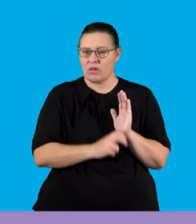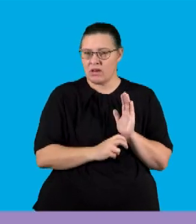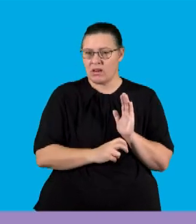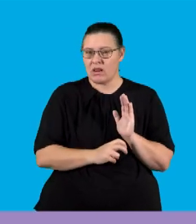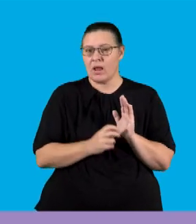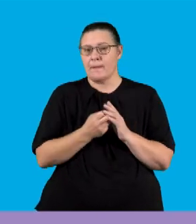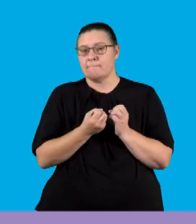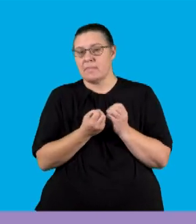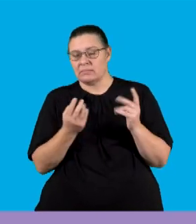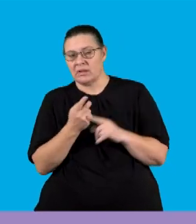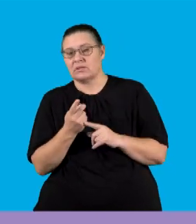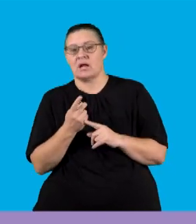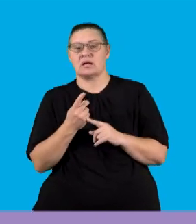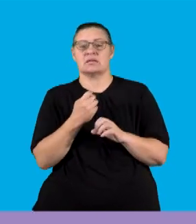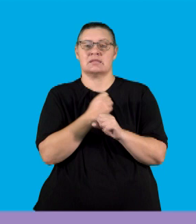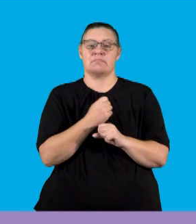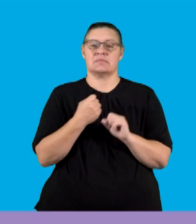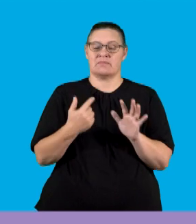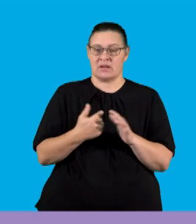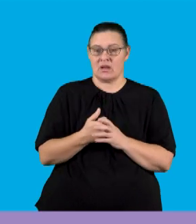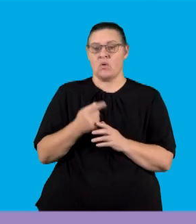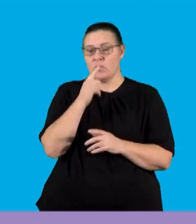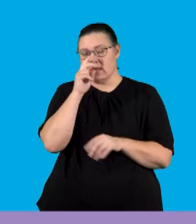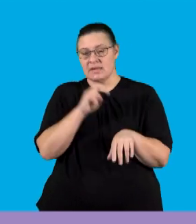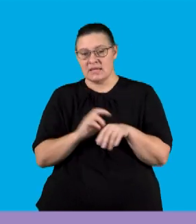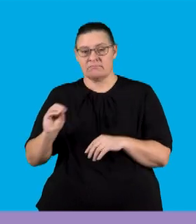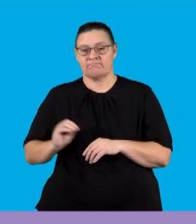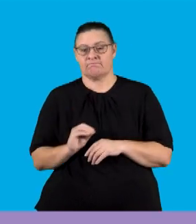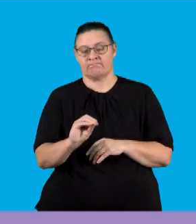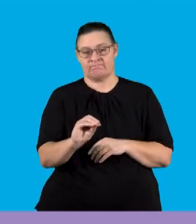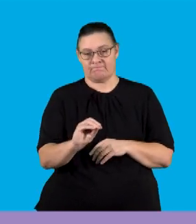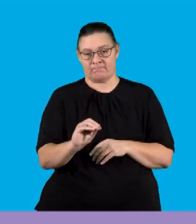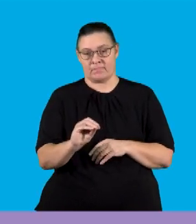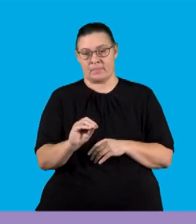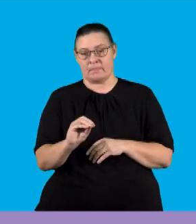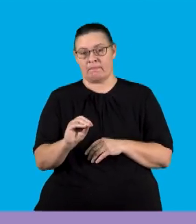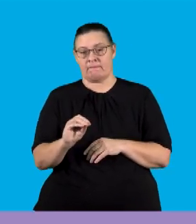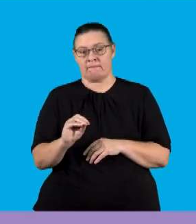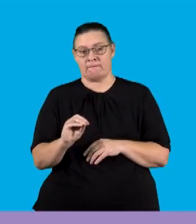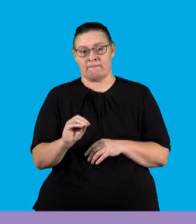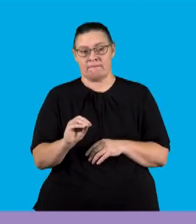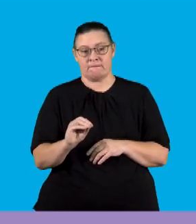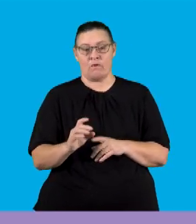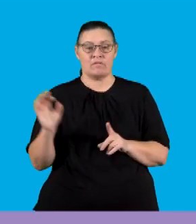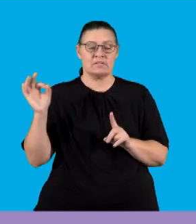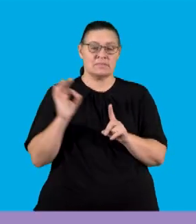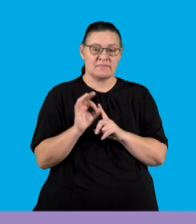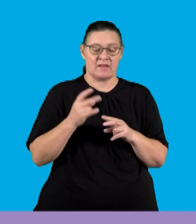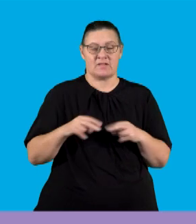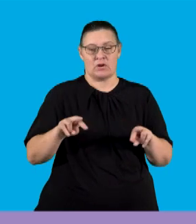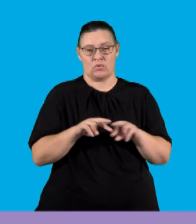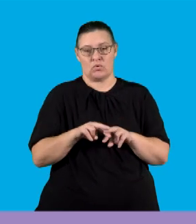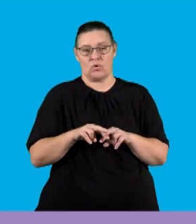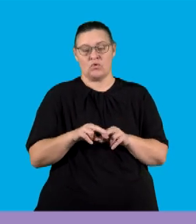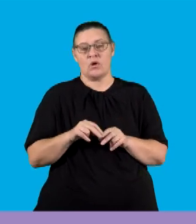that multiply by 7, we need to put that into, or sorry, there is a specific value that